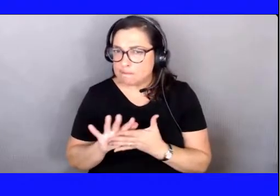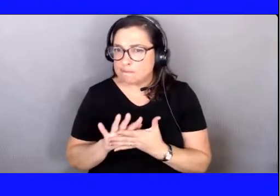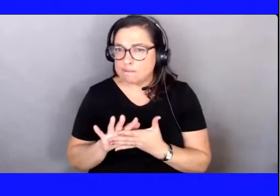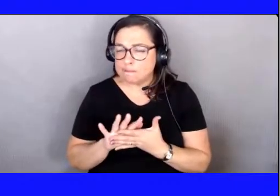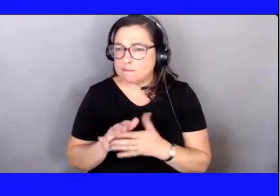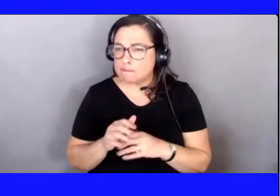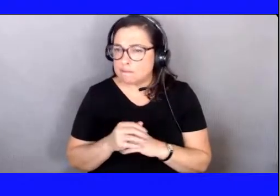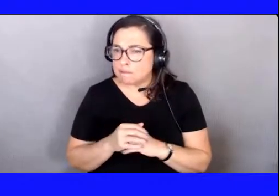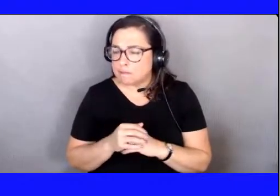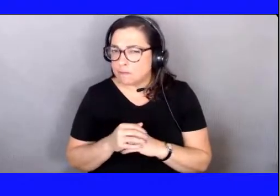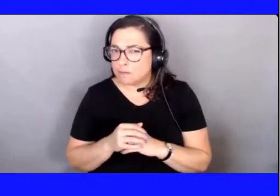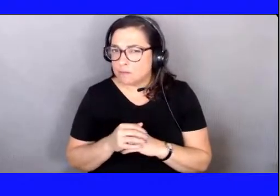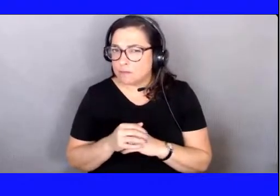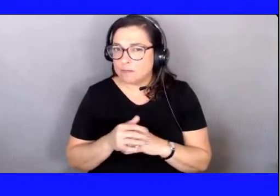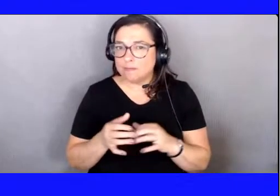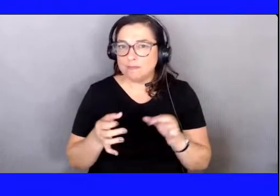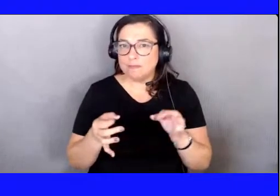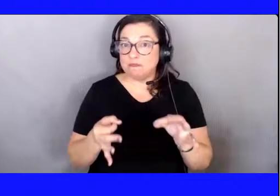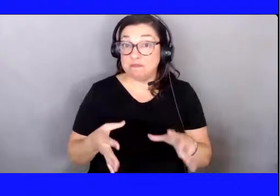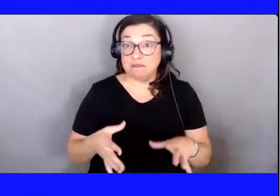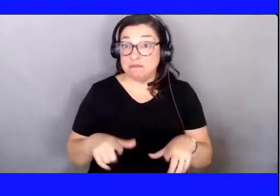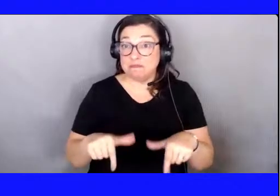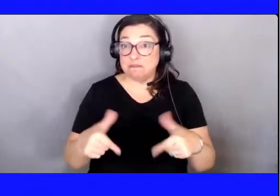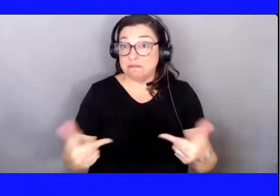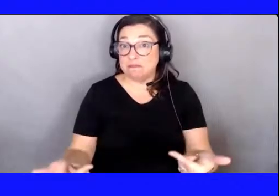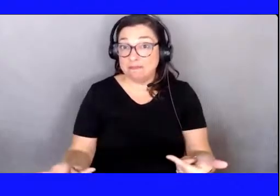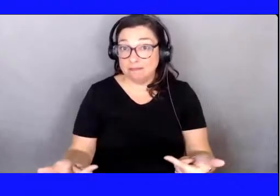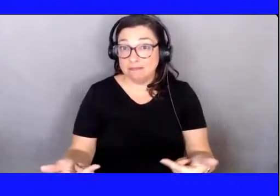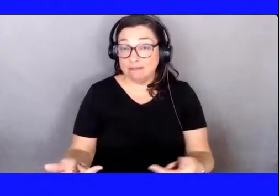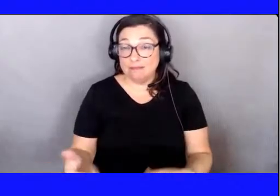seeking or my to